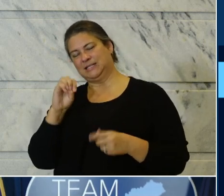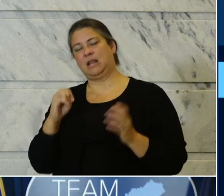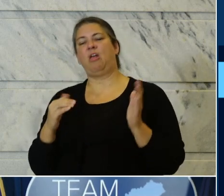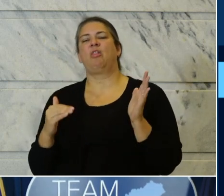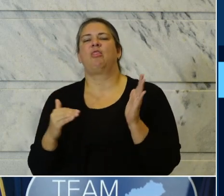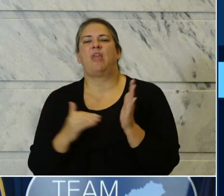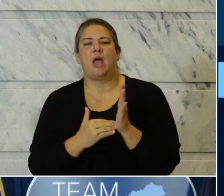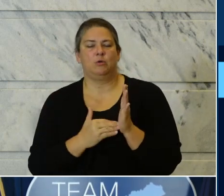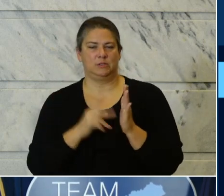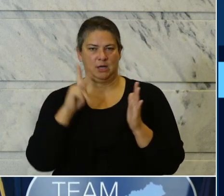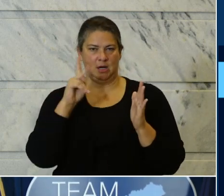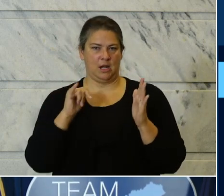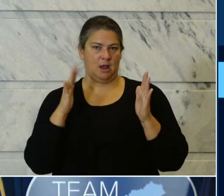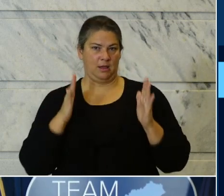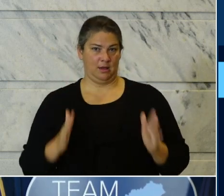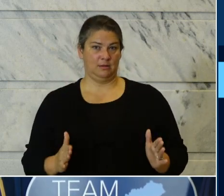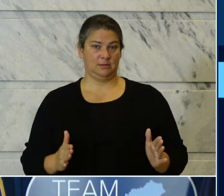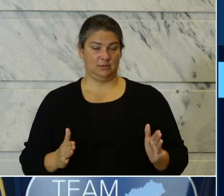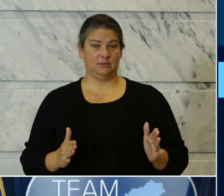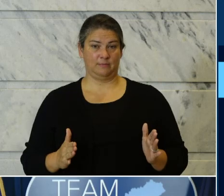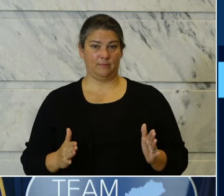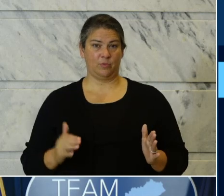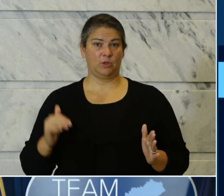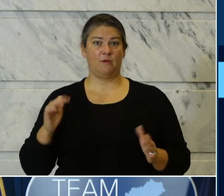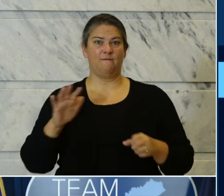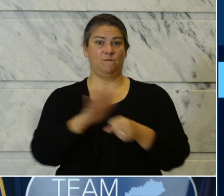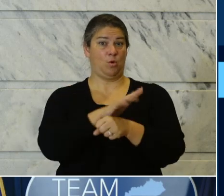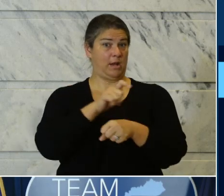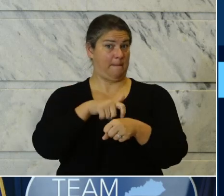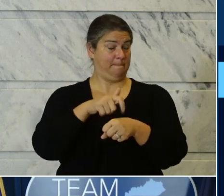260,000 Kentuckians, all full-time.